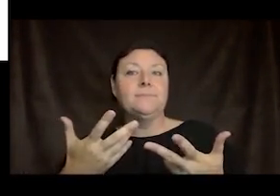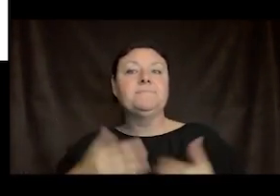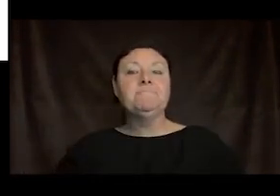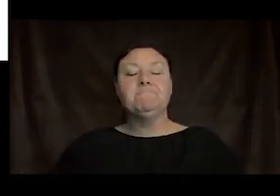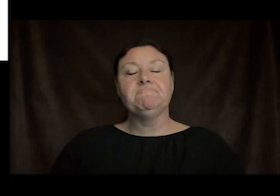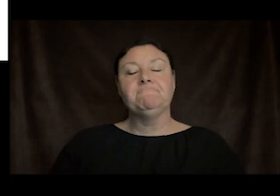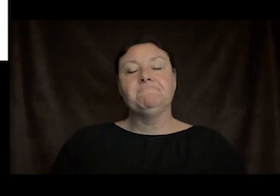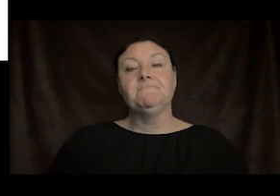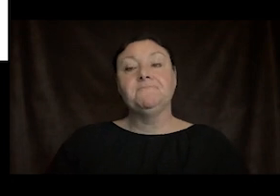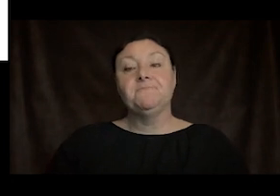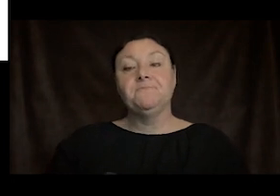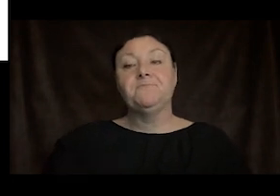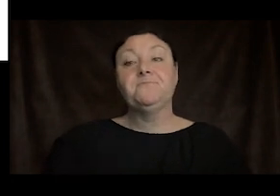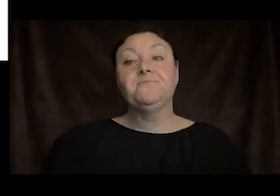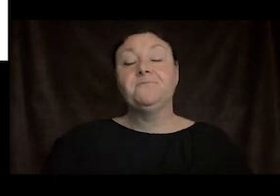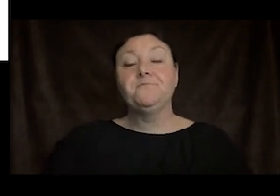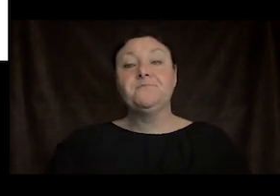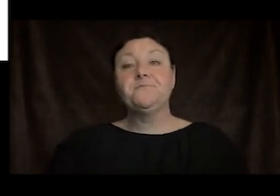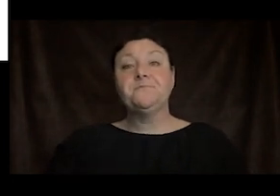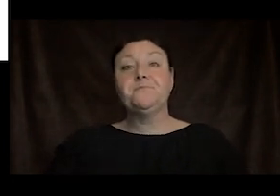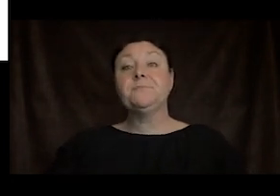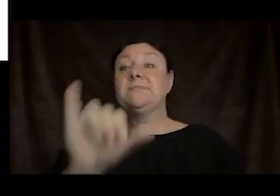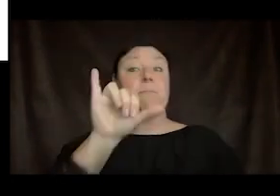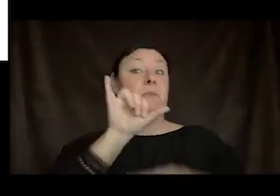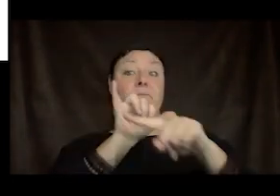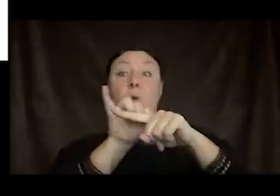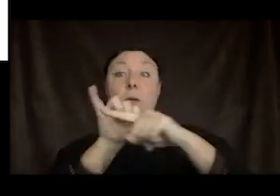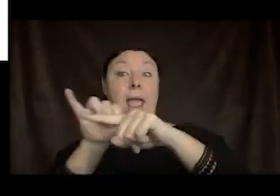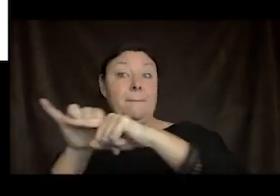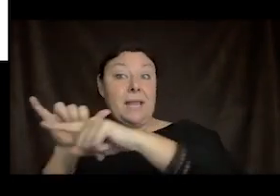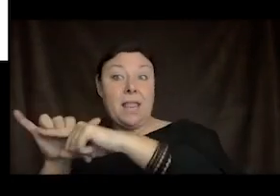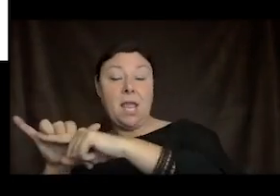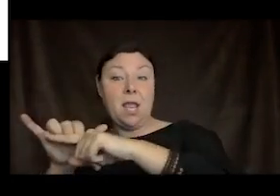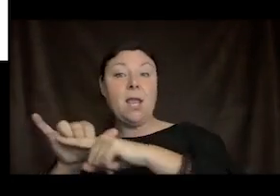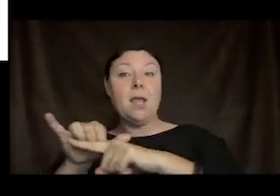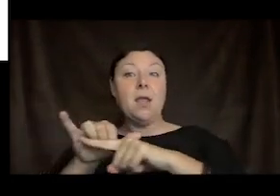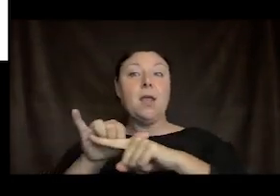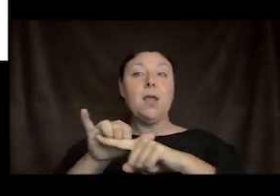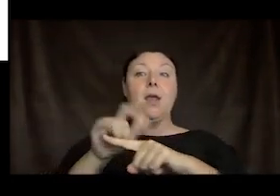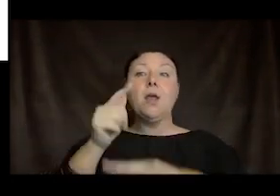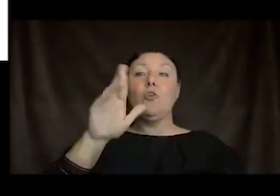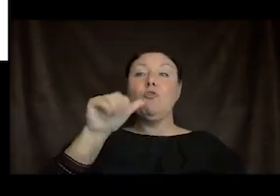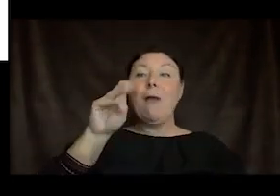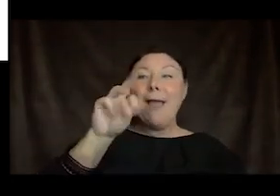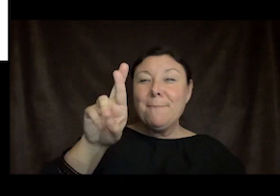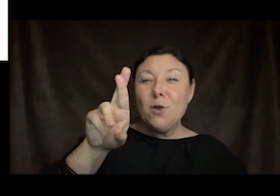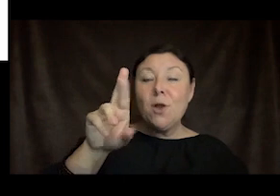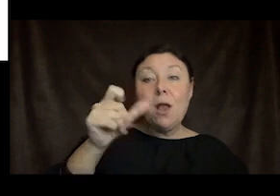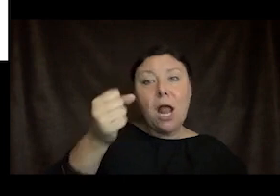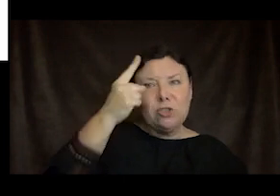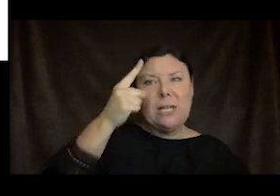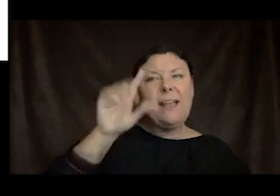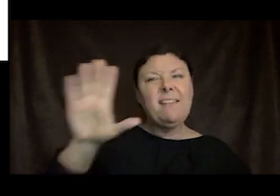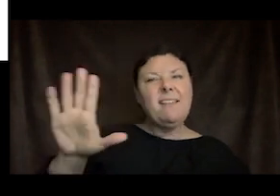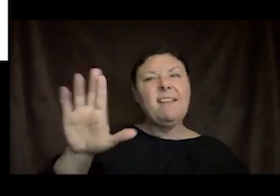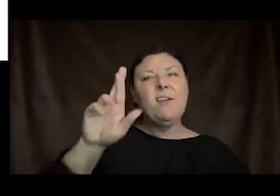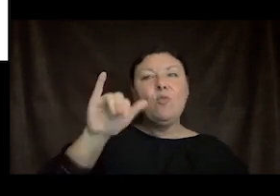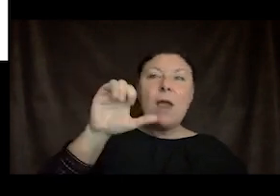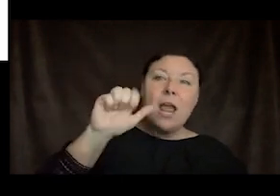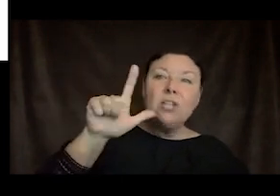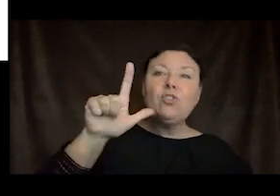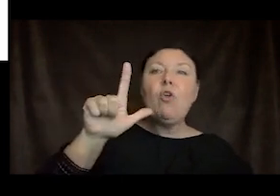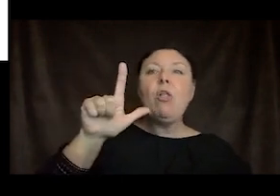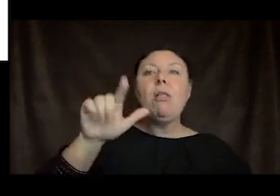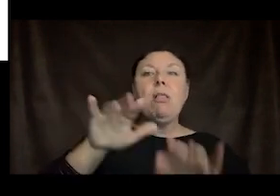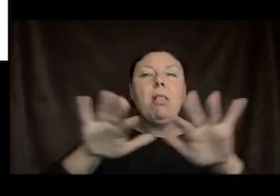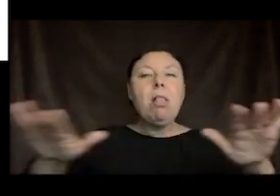those around you. And this is also vocabulary, you know, going back to the grammar piece, understanding the language, because there's